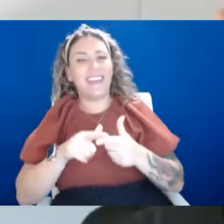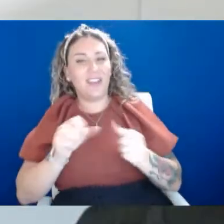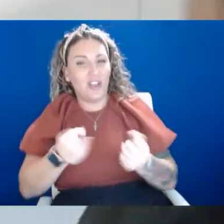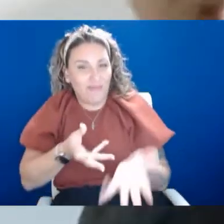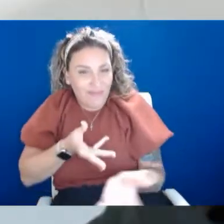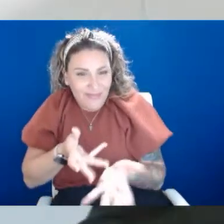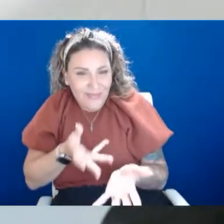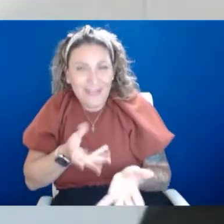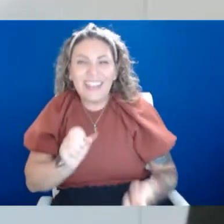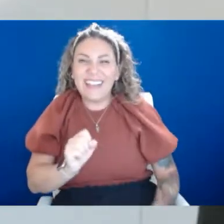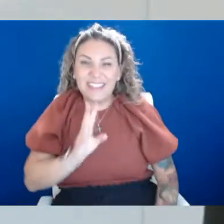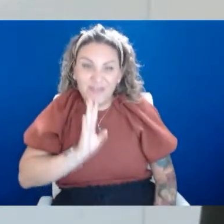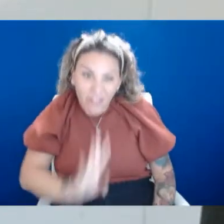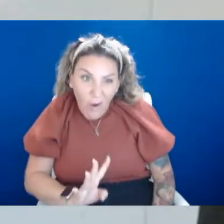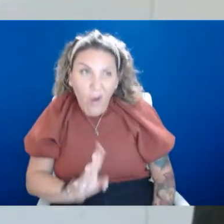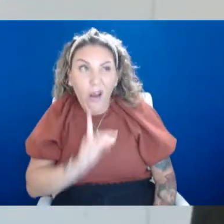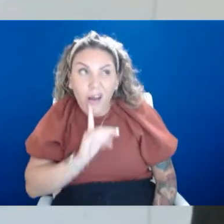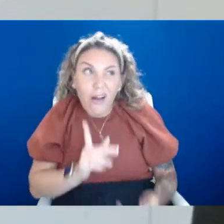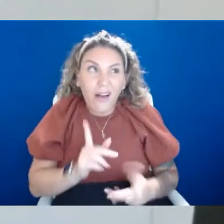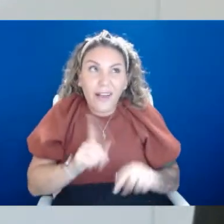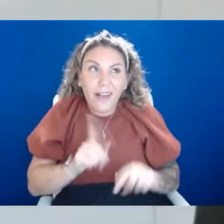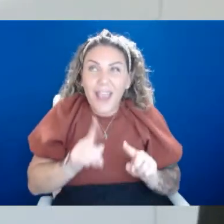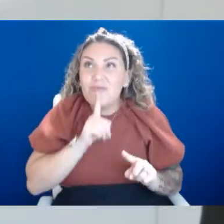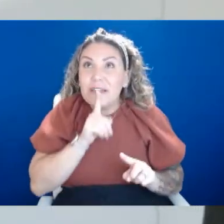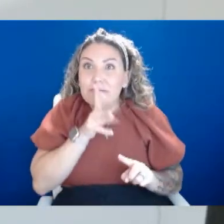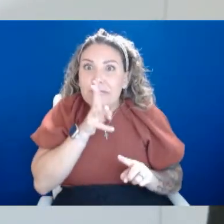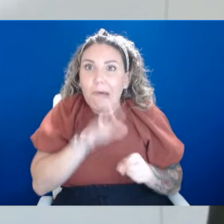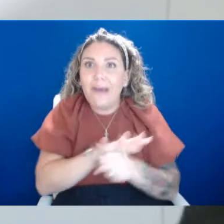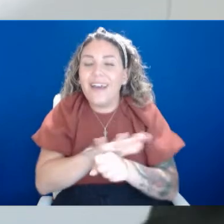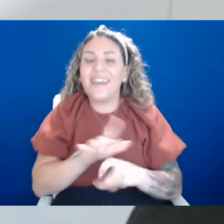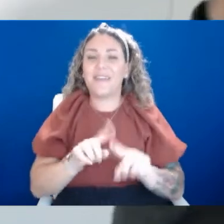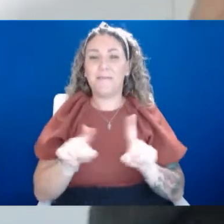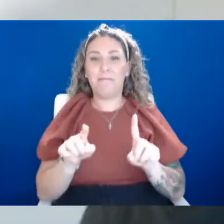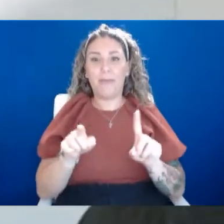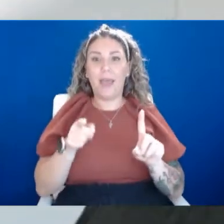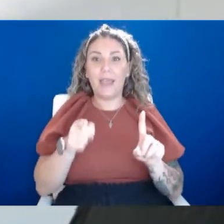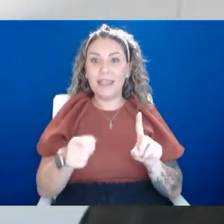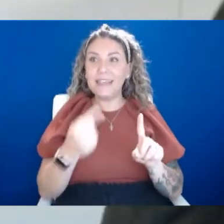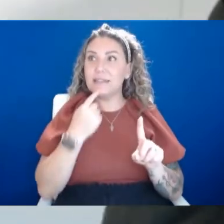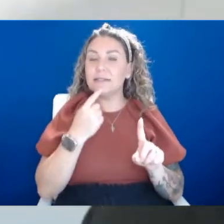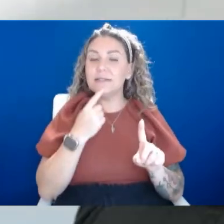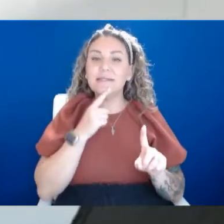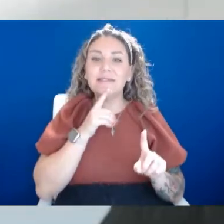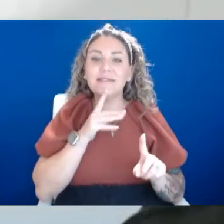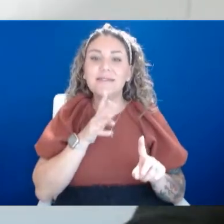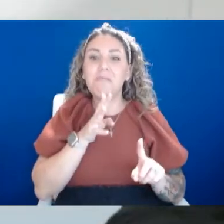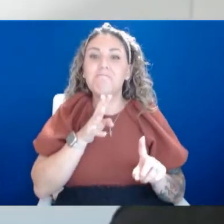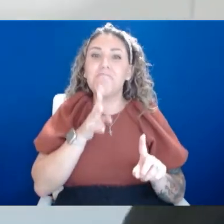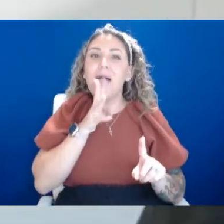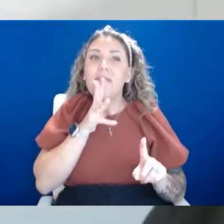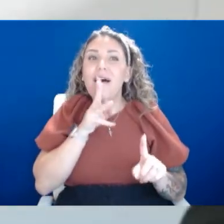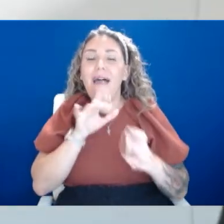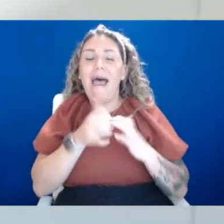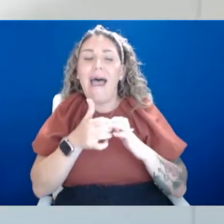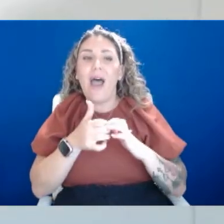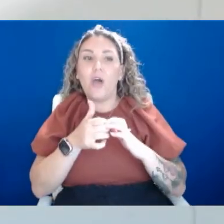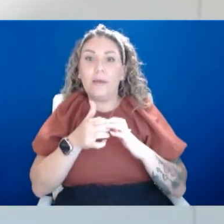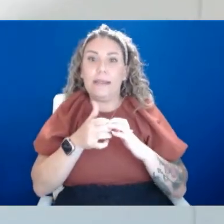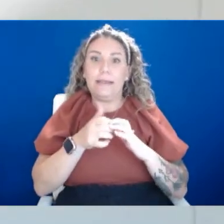he's 4, he can barely say anything. But he says so much with the way that he acts, the way that